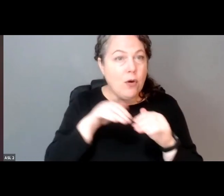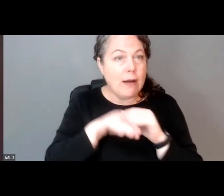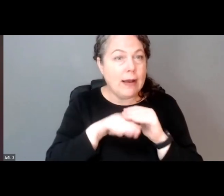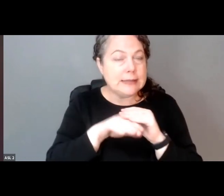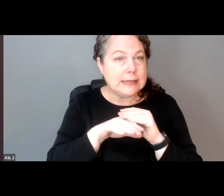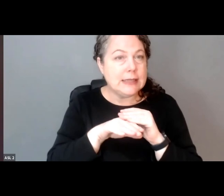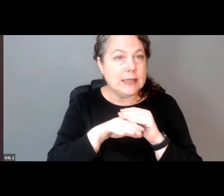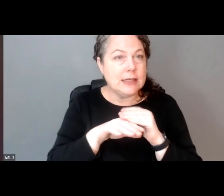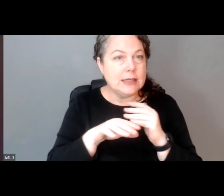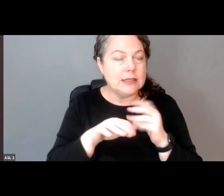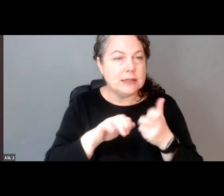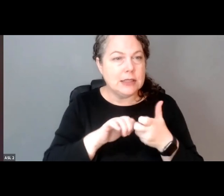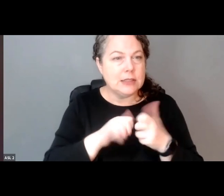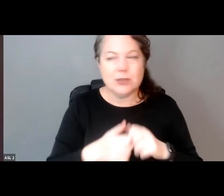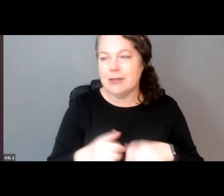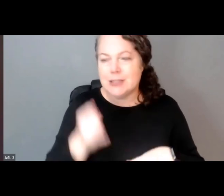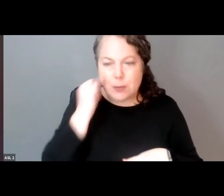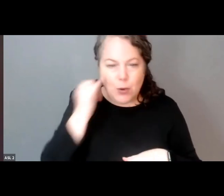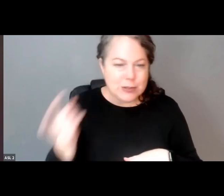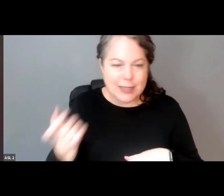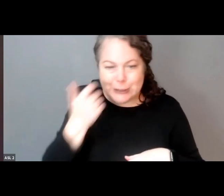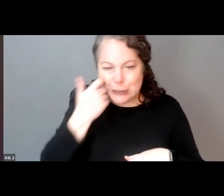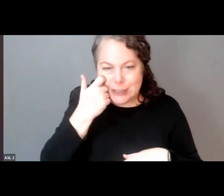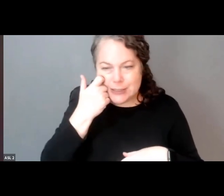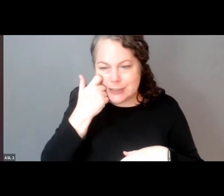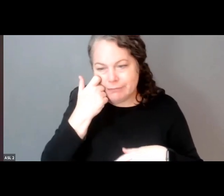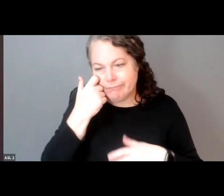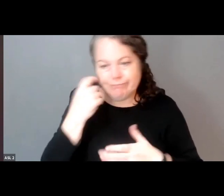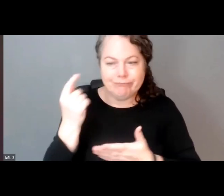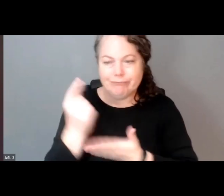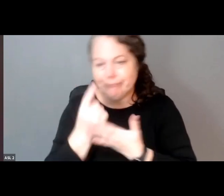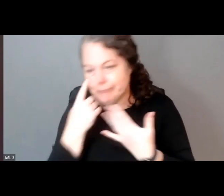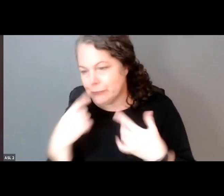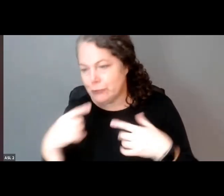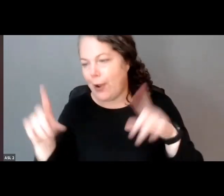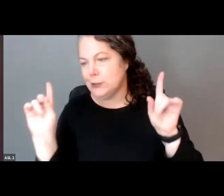if they are fresh out of a degree in